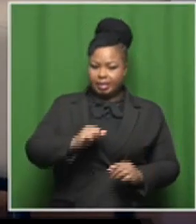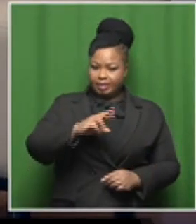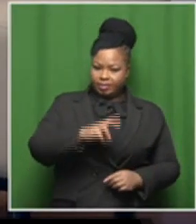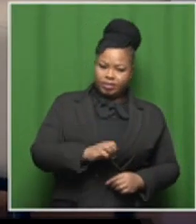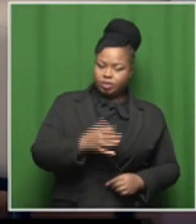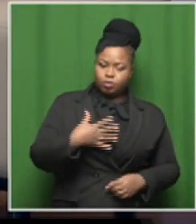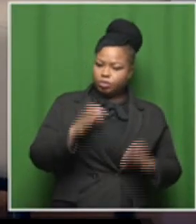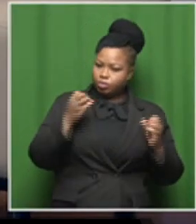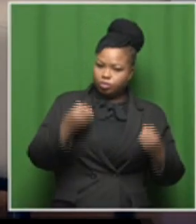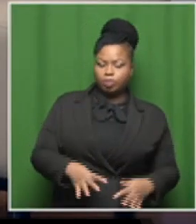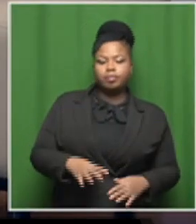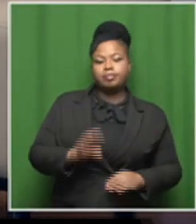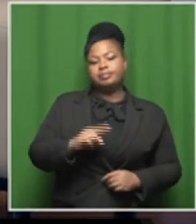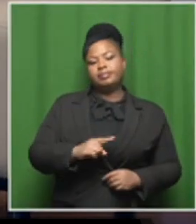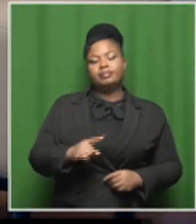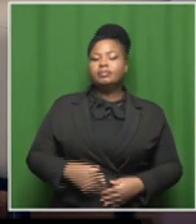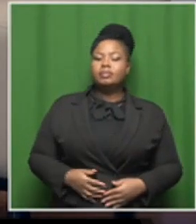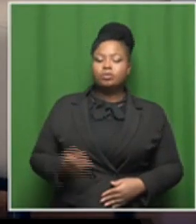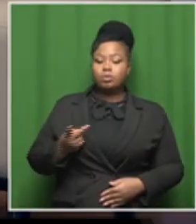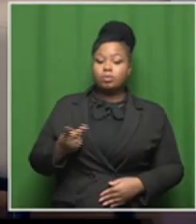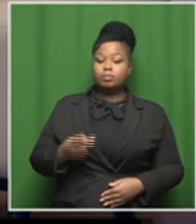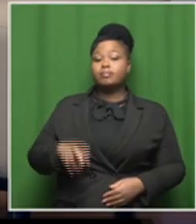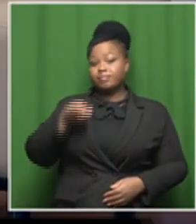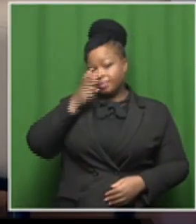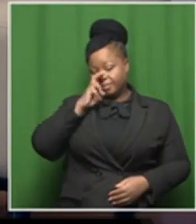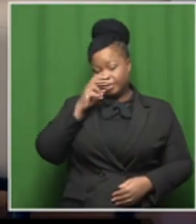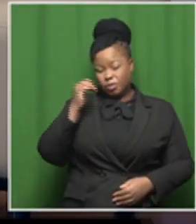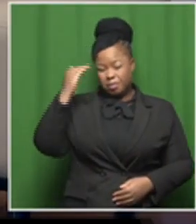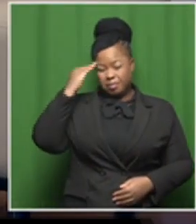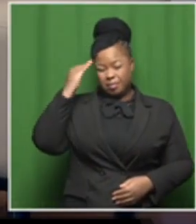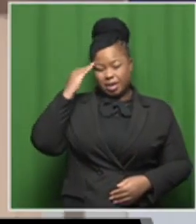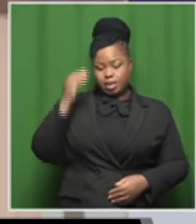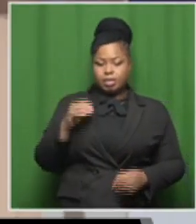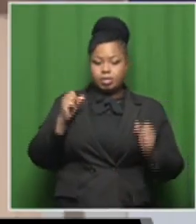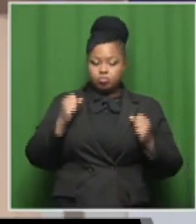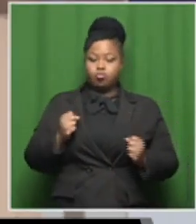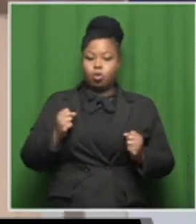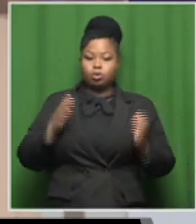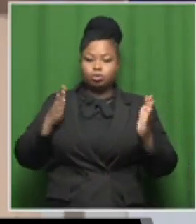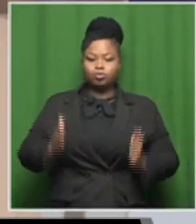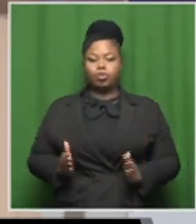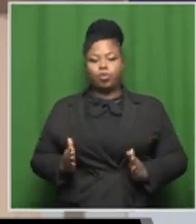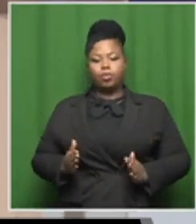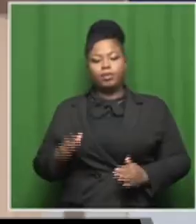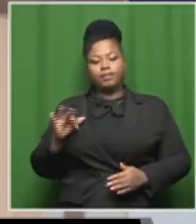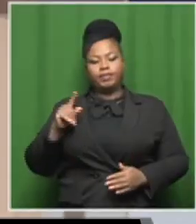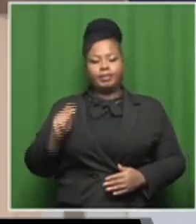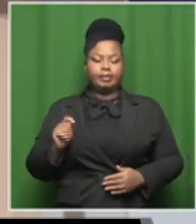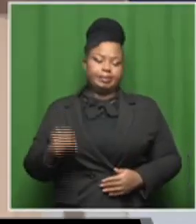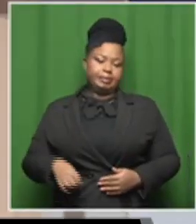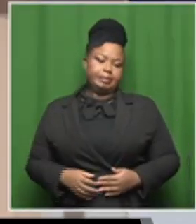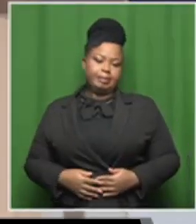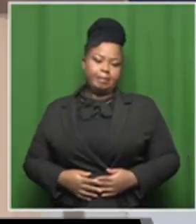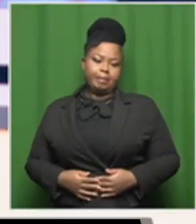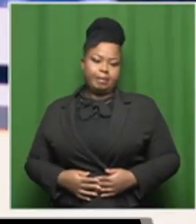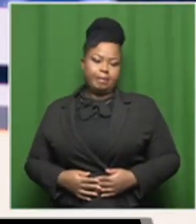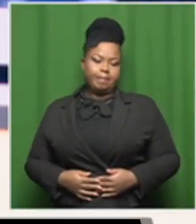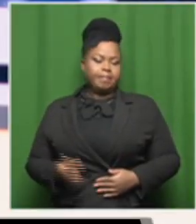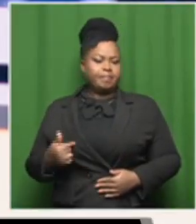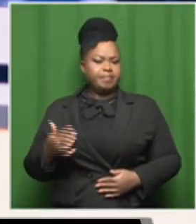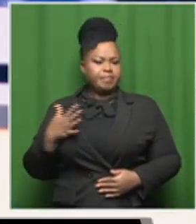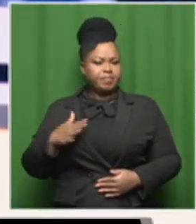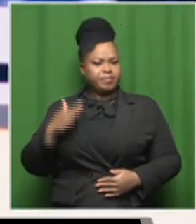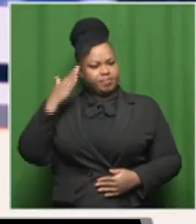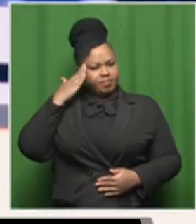So there it gets pretty intense, and that's where you need the mind, you need the muscles, you need the fitness, you need all sorts. I'm quite curious to know,